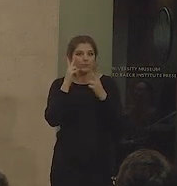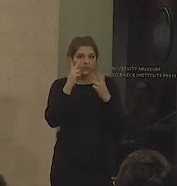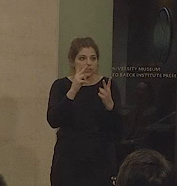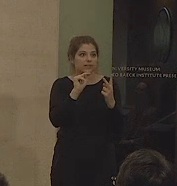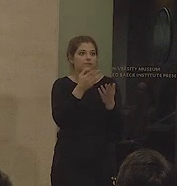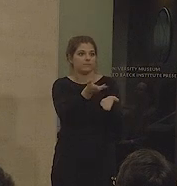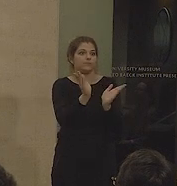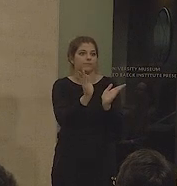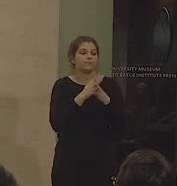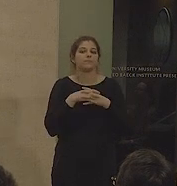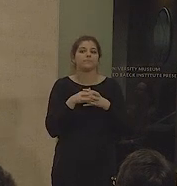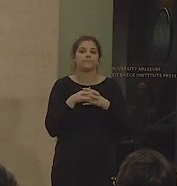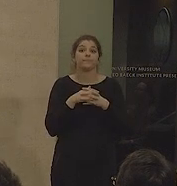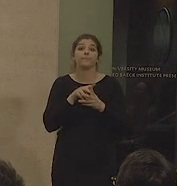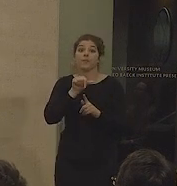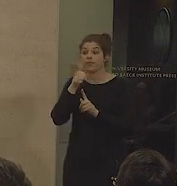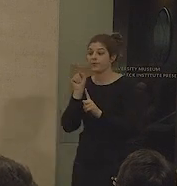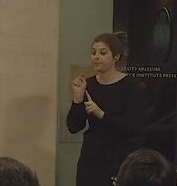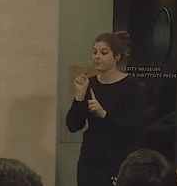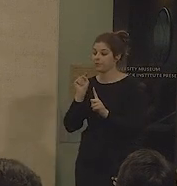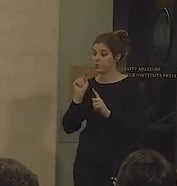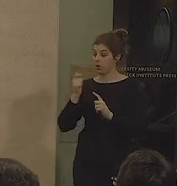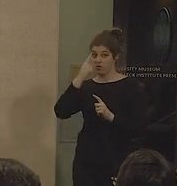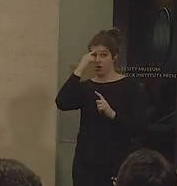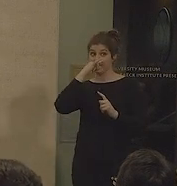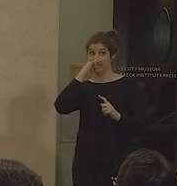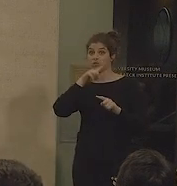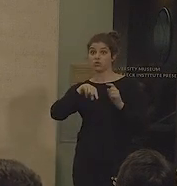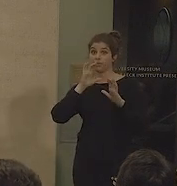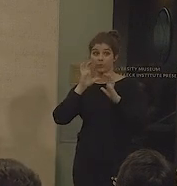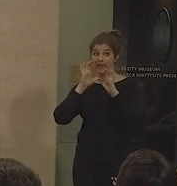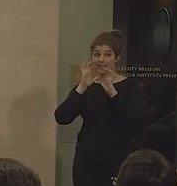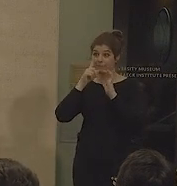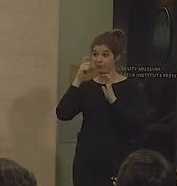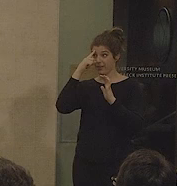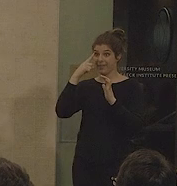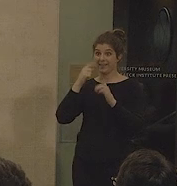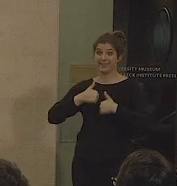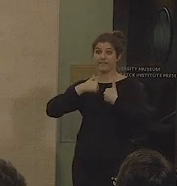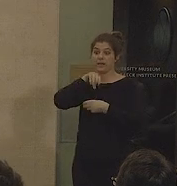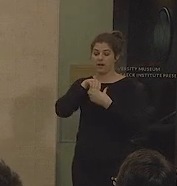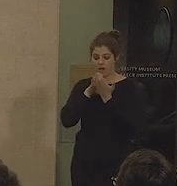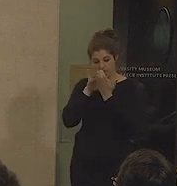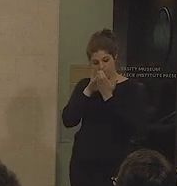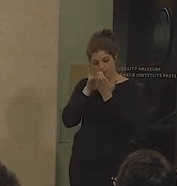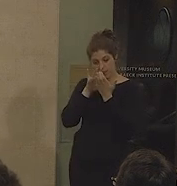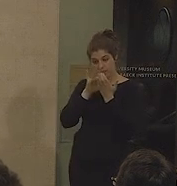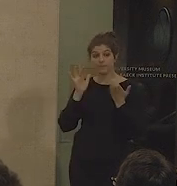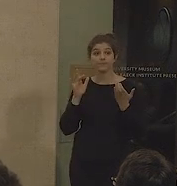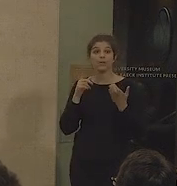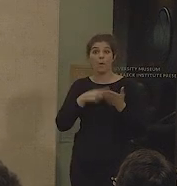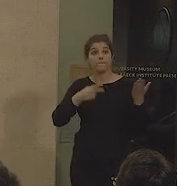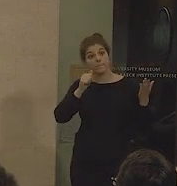And the other thing about this is, again, we all thought our kids couldn't communicate because we thought they lived in their phones. And what